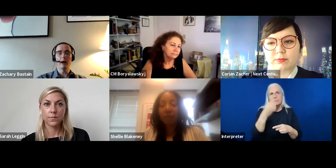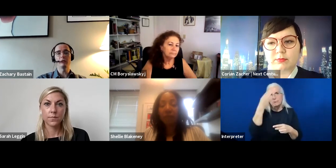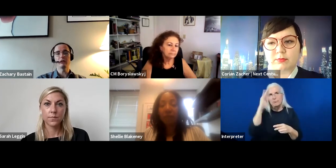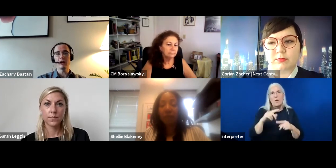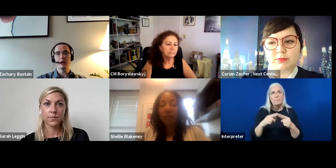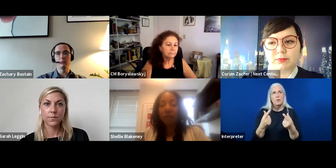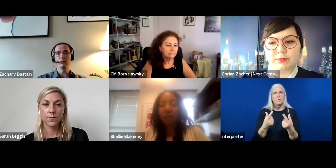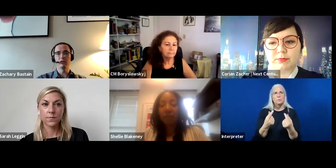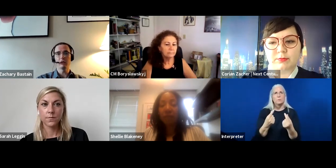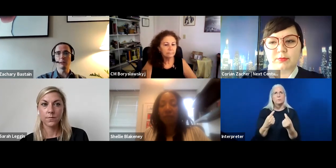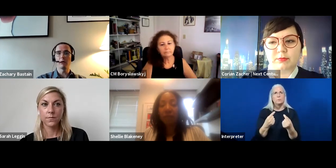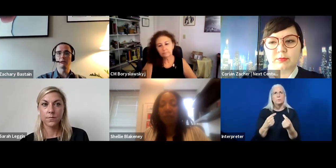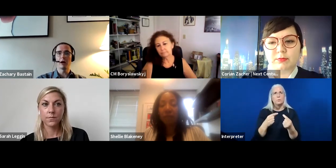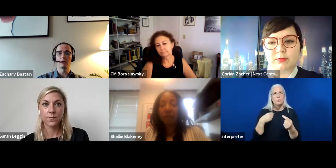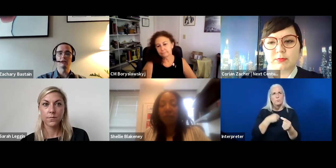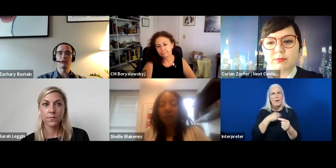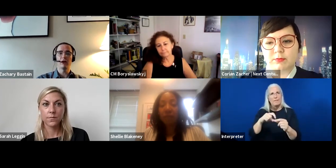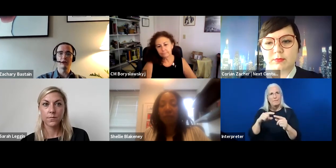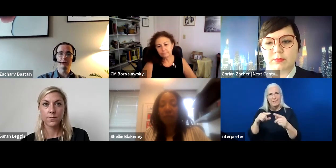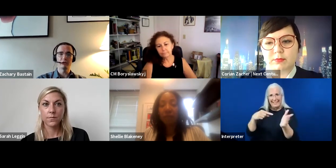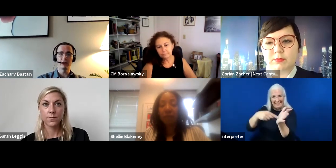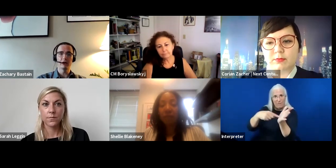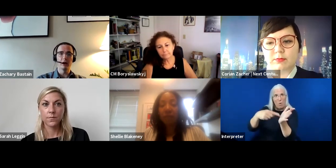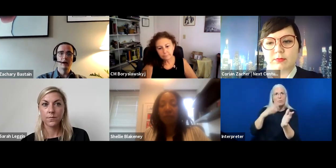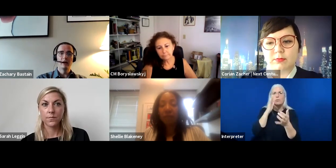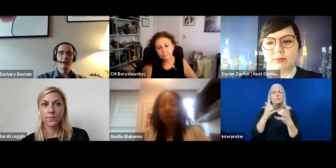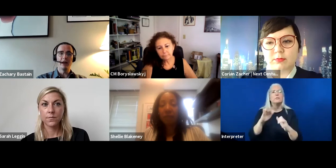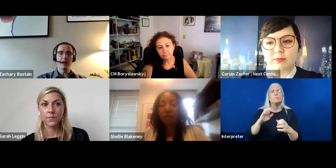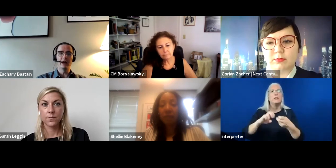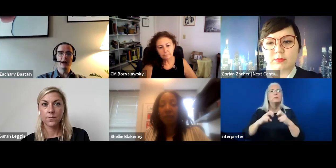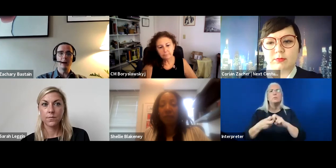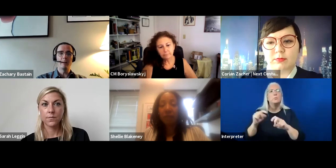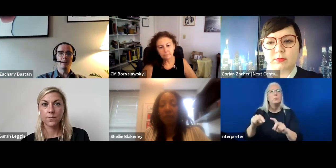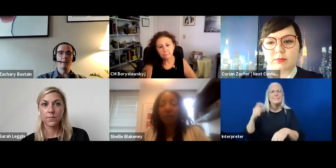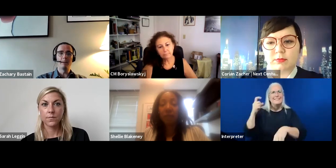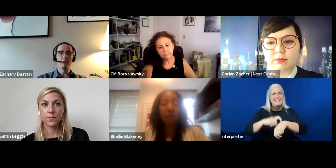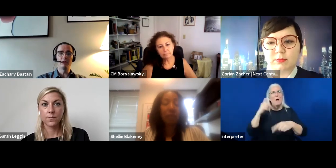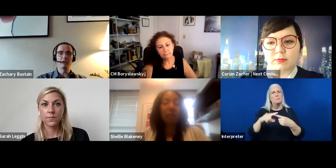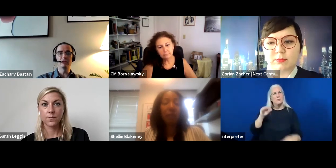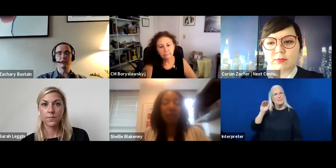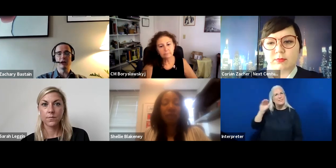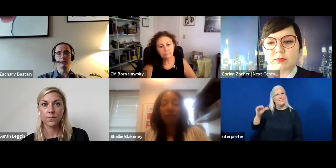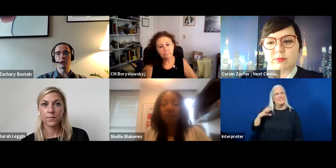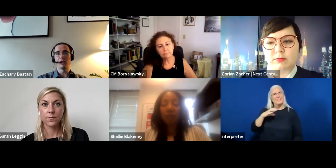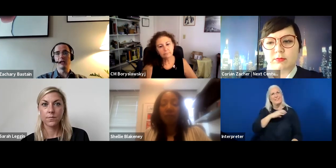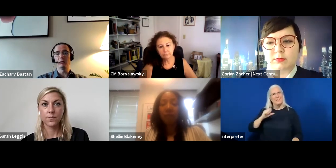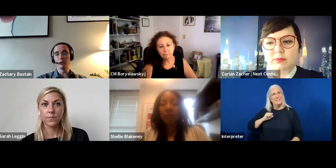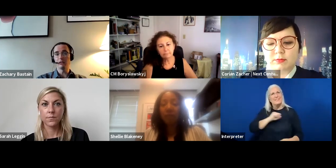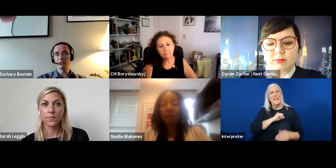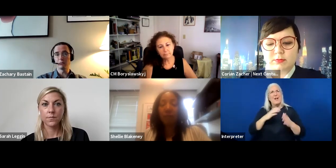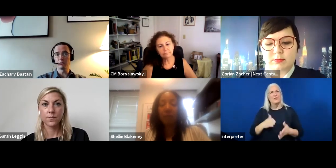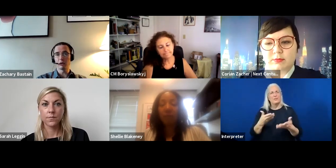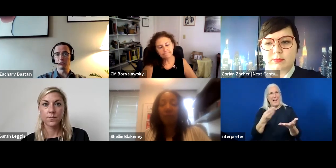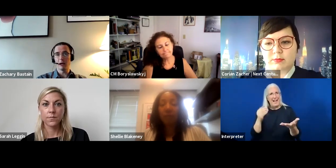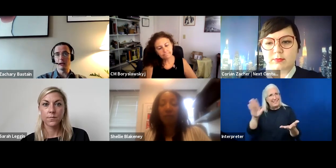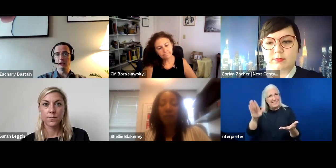So now is the time to tell your member of Congress, tell your senator that this is the time to create within